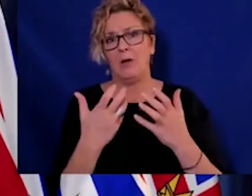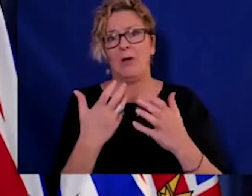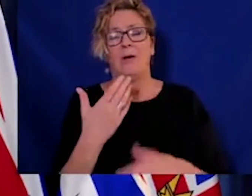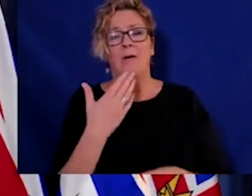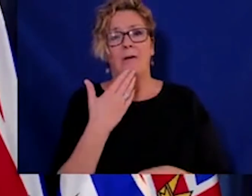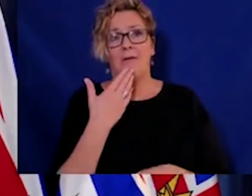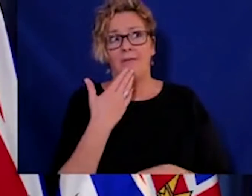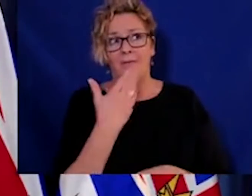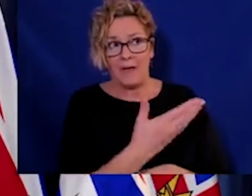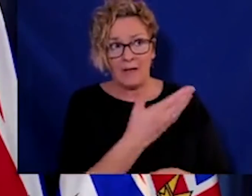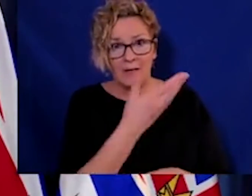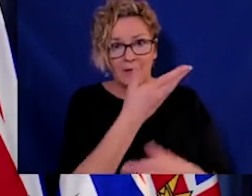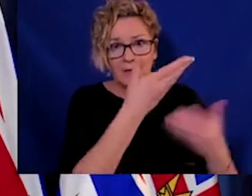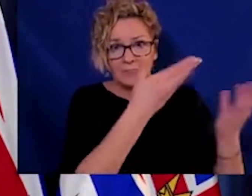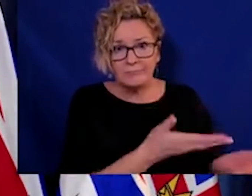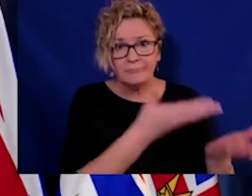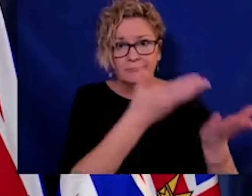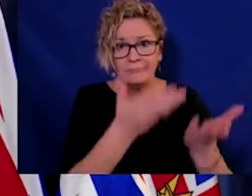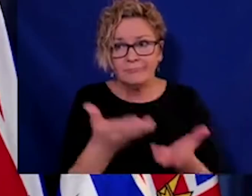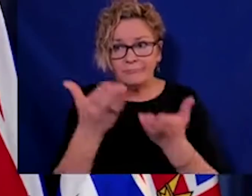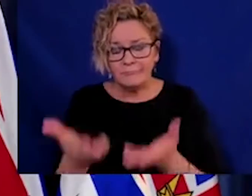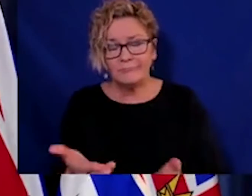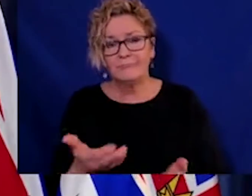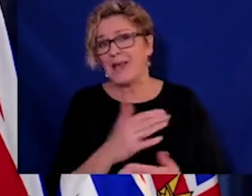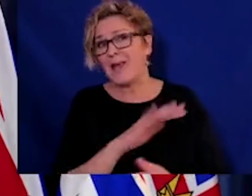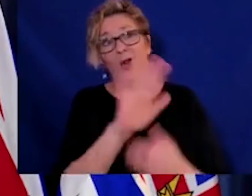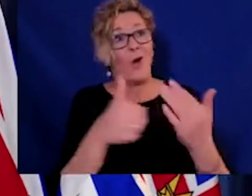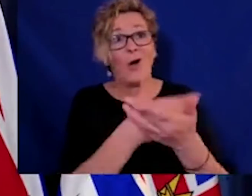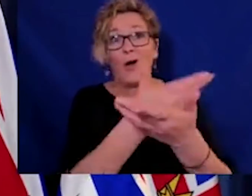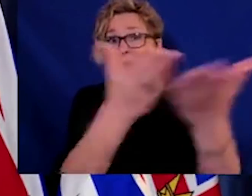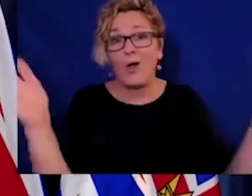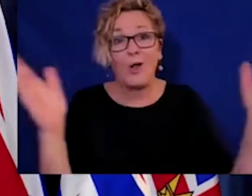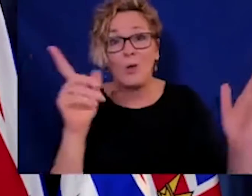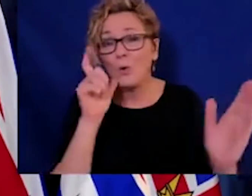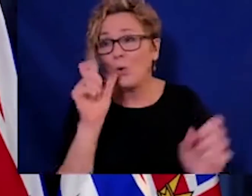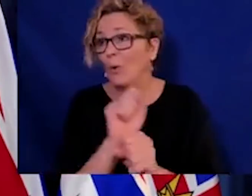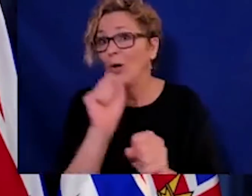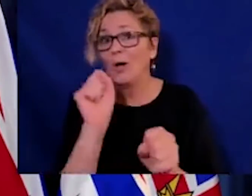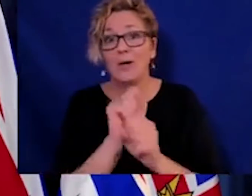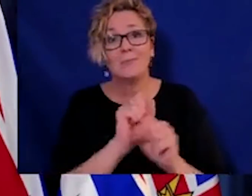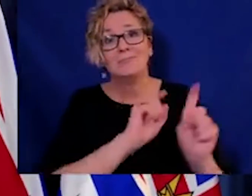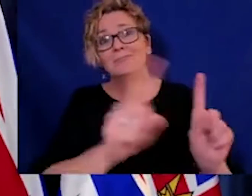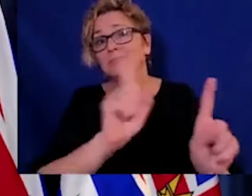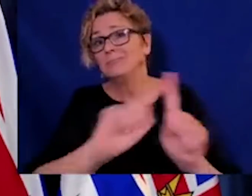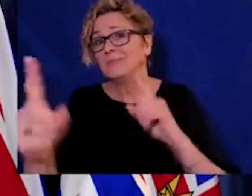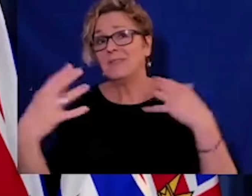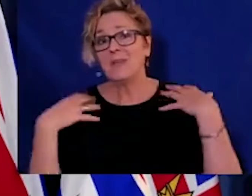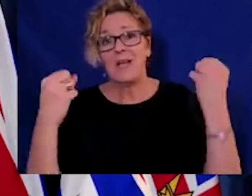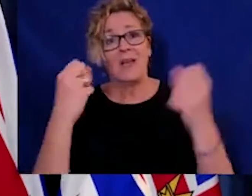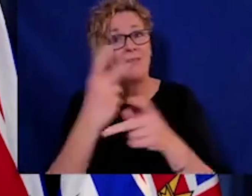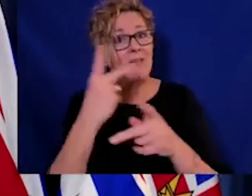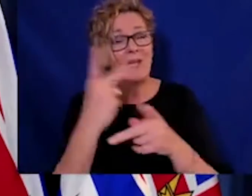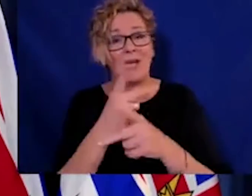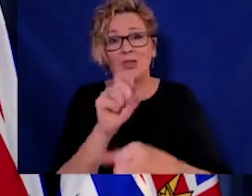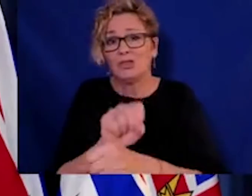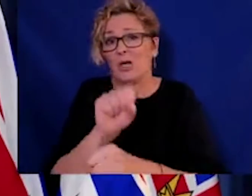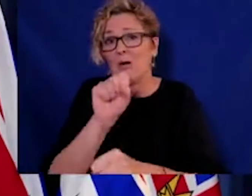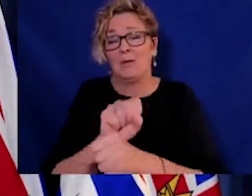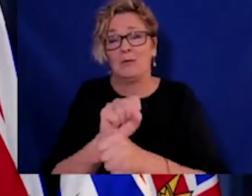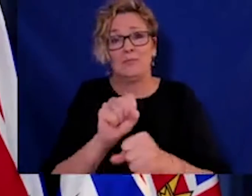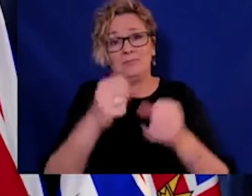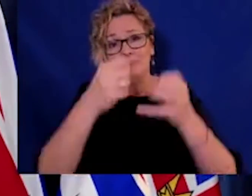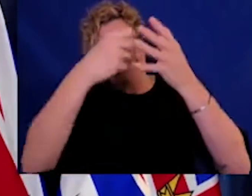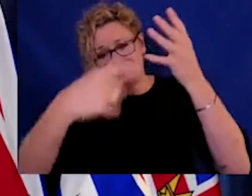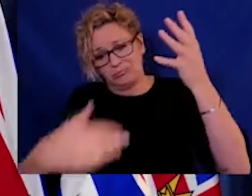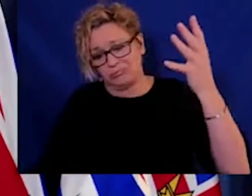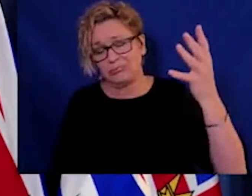and the fact that we're doing record numbers of immunizations against influenza and on and on and on. We are all in, and we